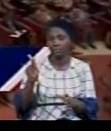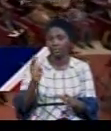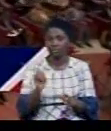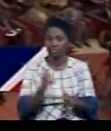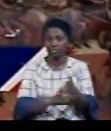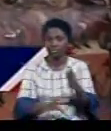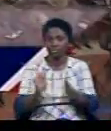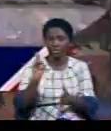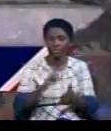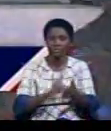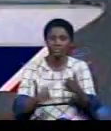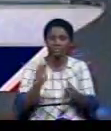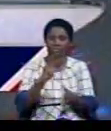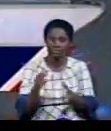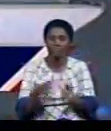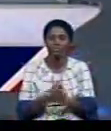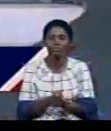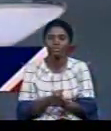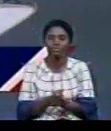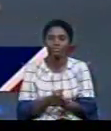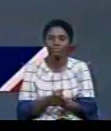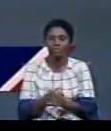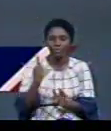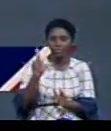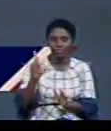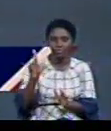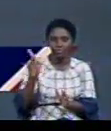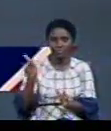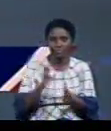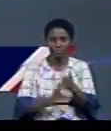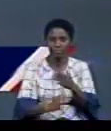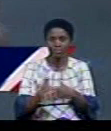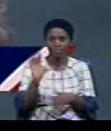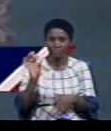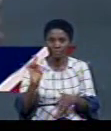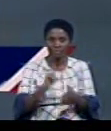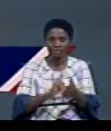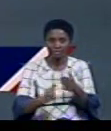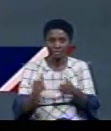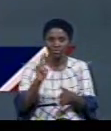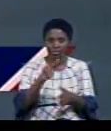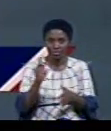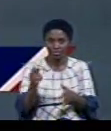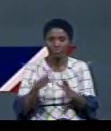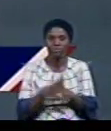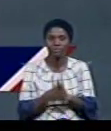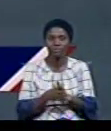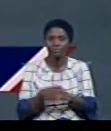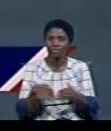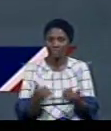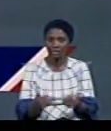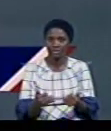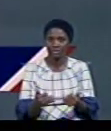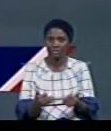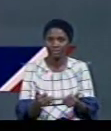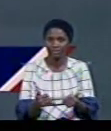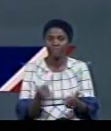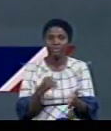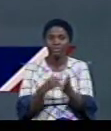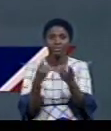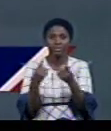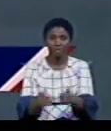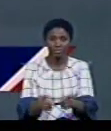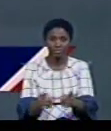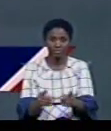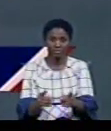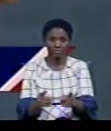verse 22. Luke chapter 8, reading from verse 22. Now it came to